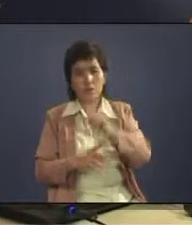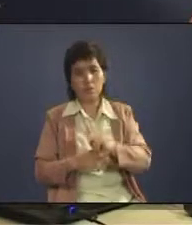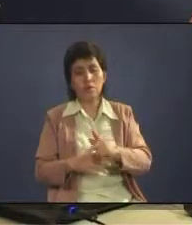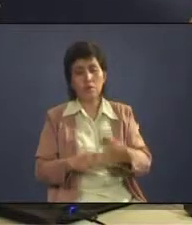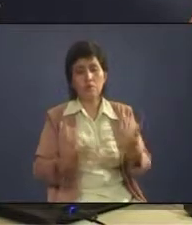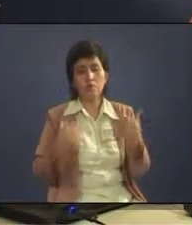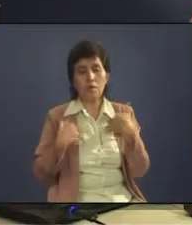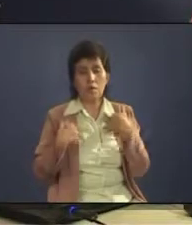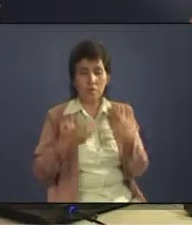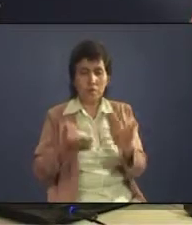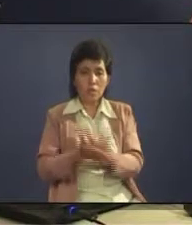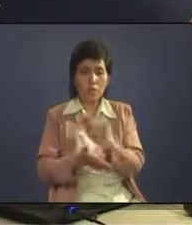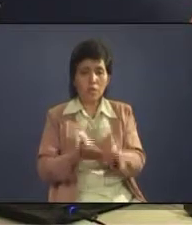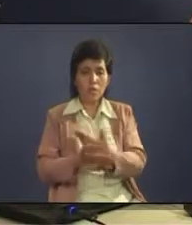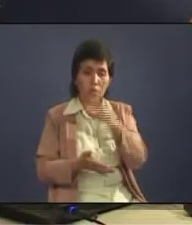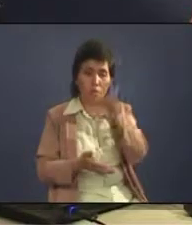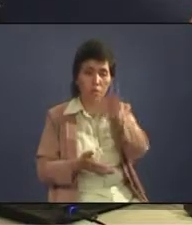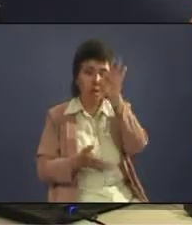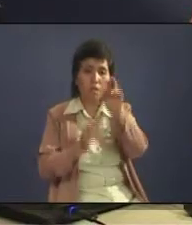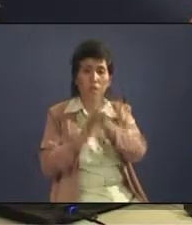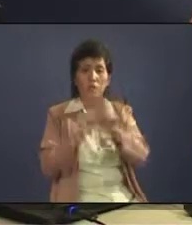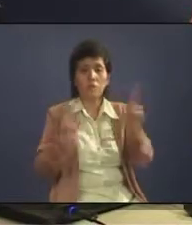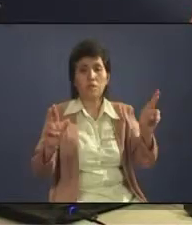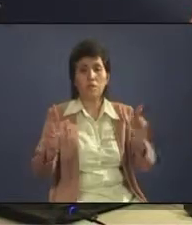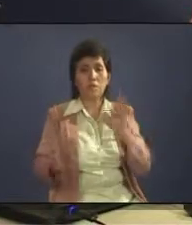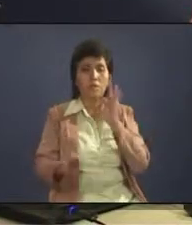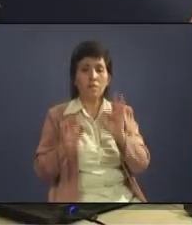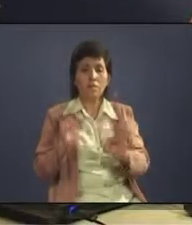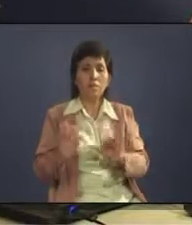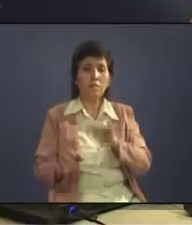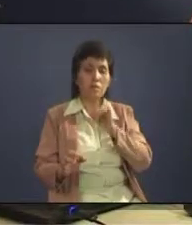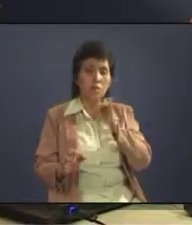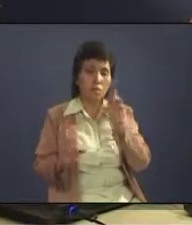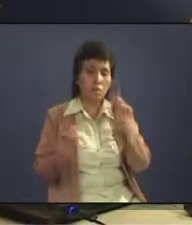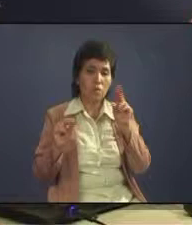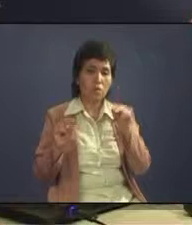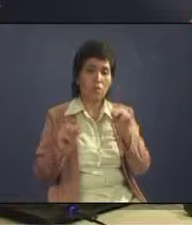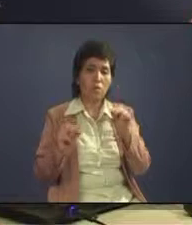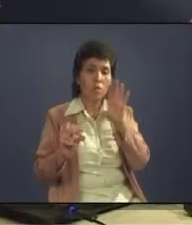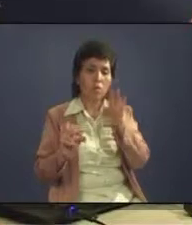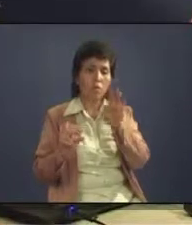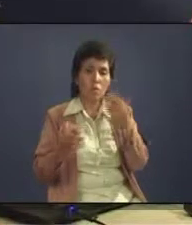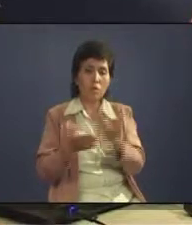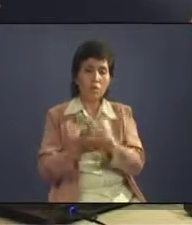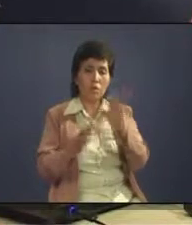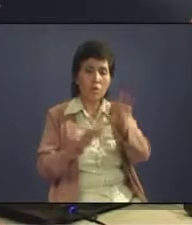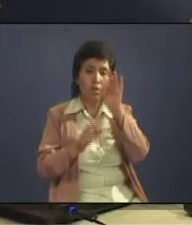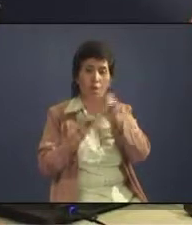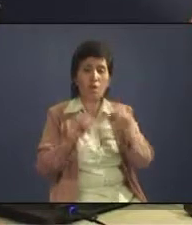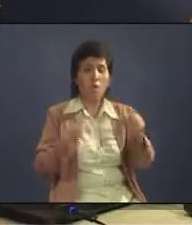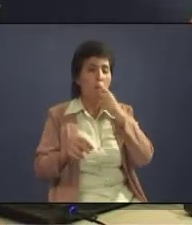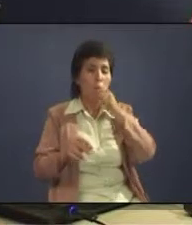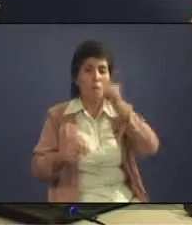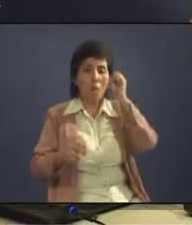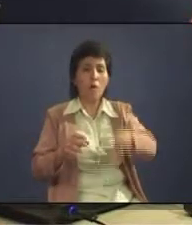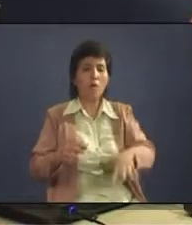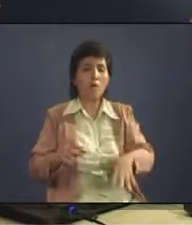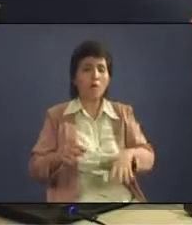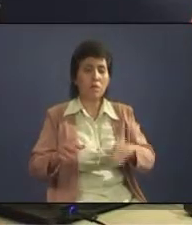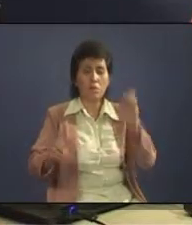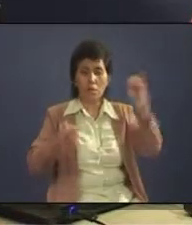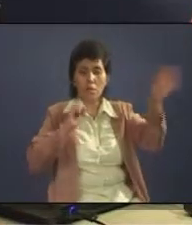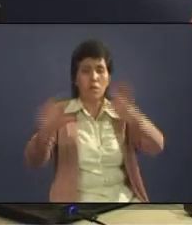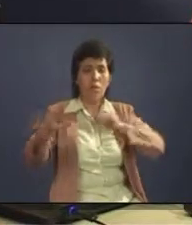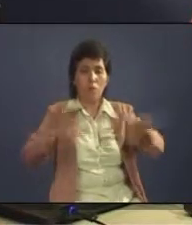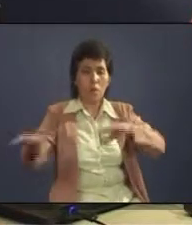have a new election. They say if you do not have a new election, we are going to bomb the place, we are going to cause riots every